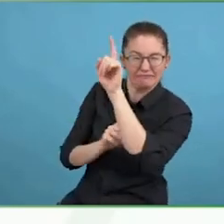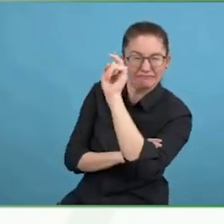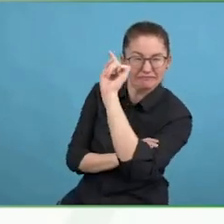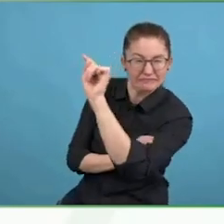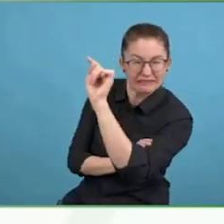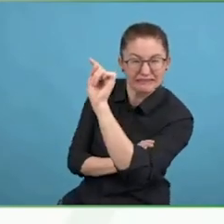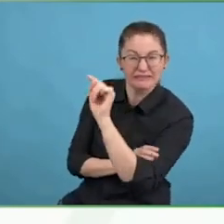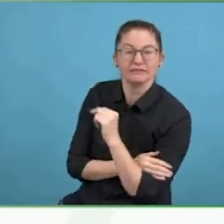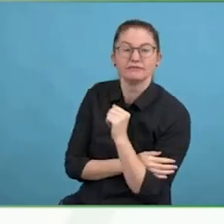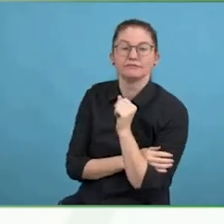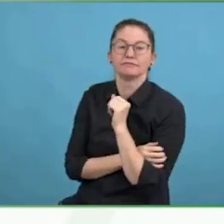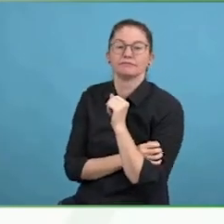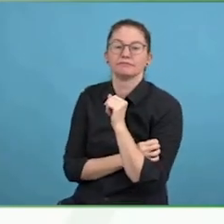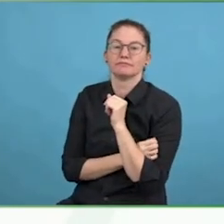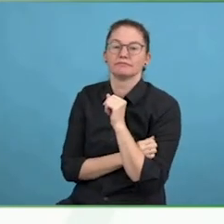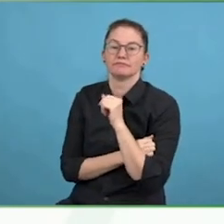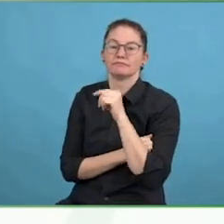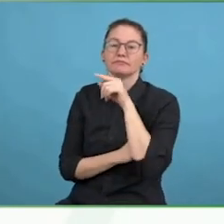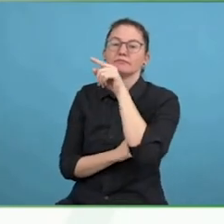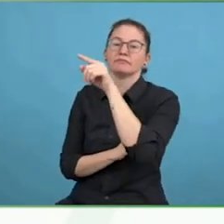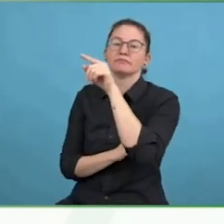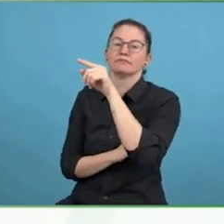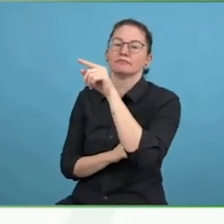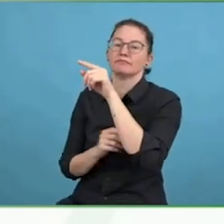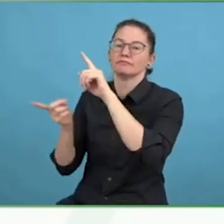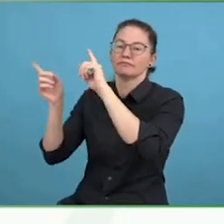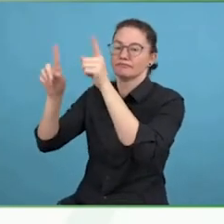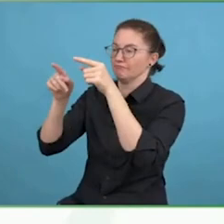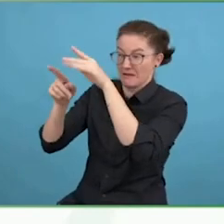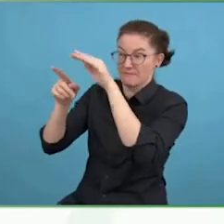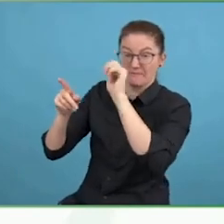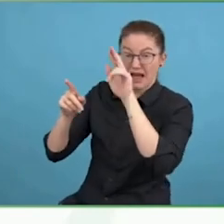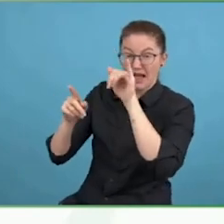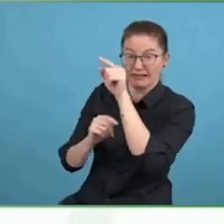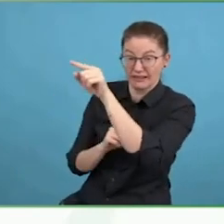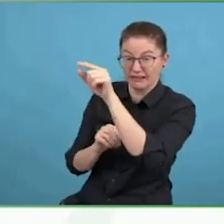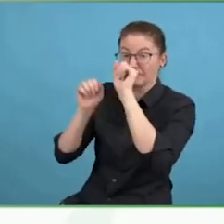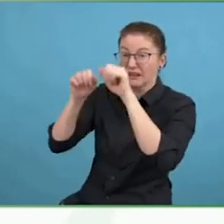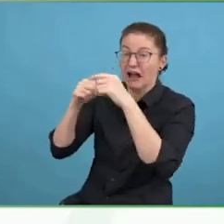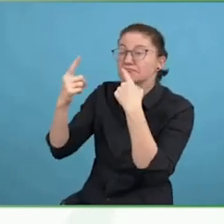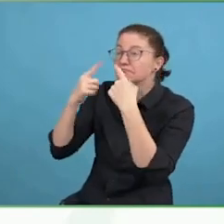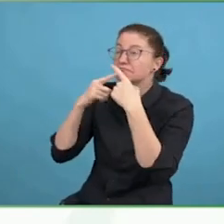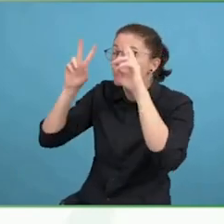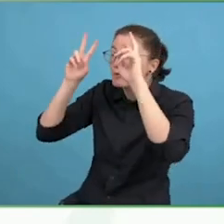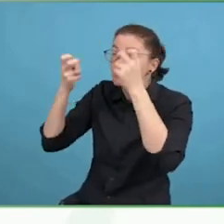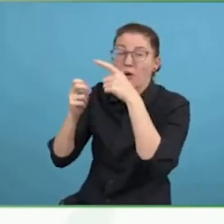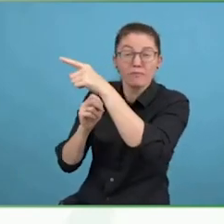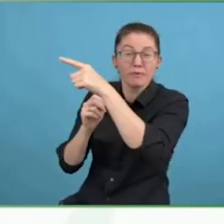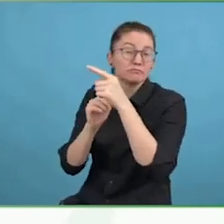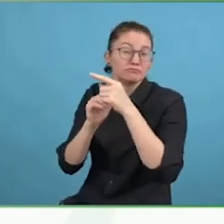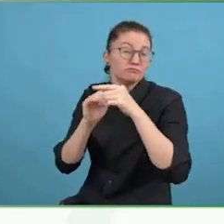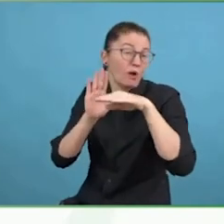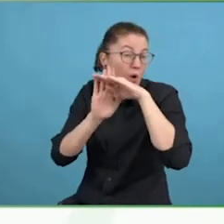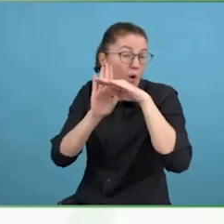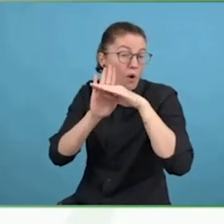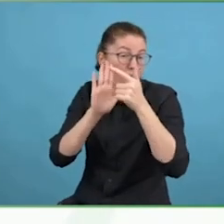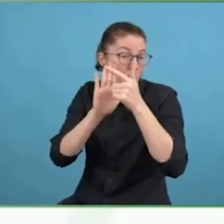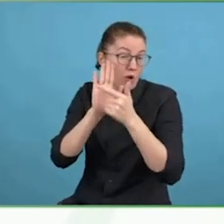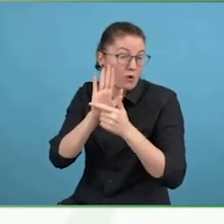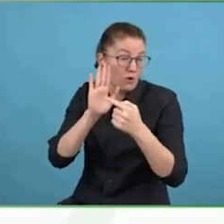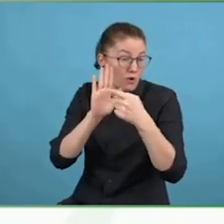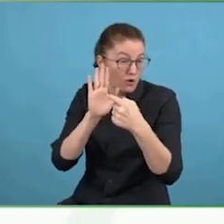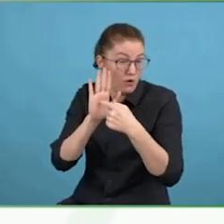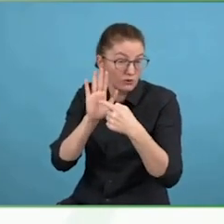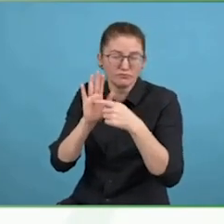and I'd love to learn a little bit about the laws and regulations. Any new ones that have been put